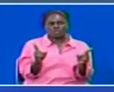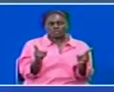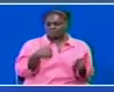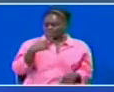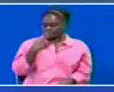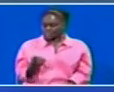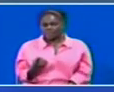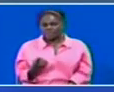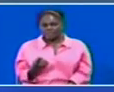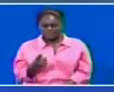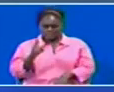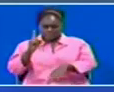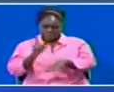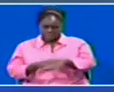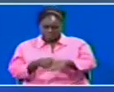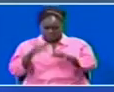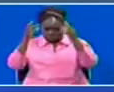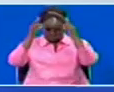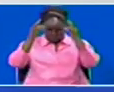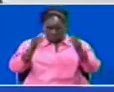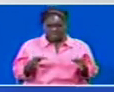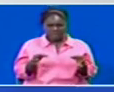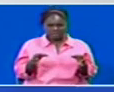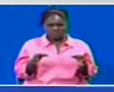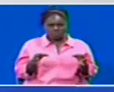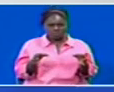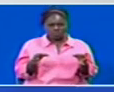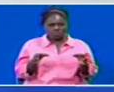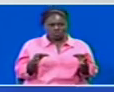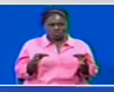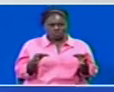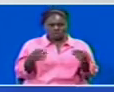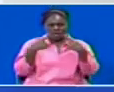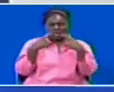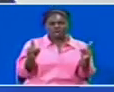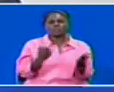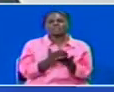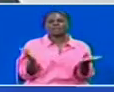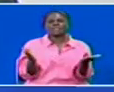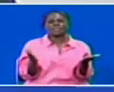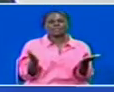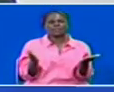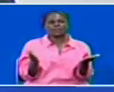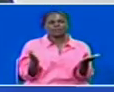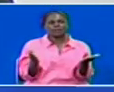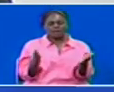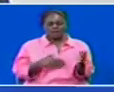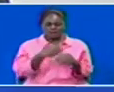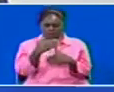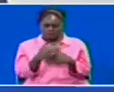it this way. The moment you decide to sensationalize something, because